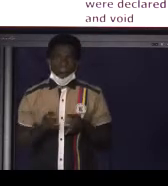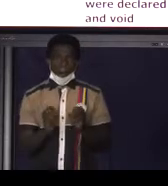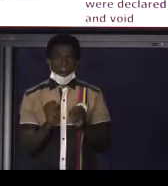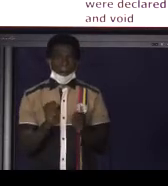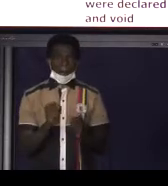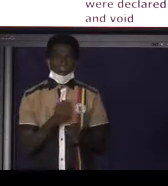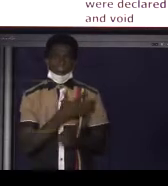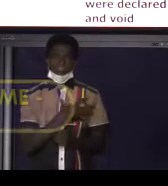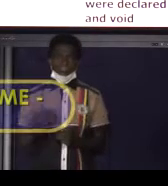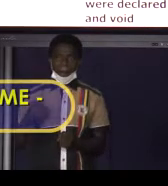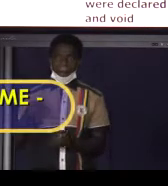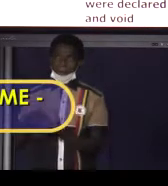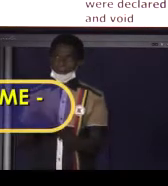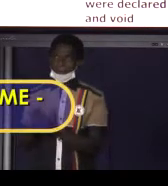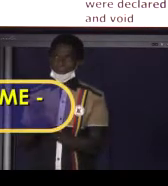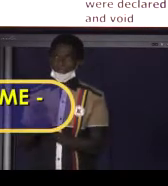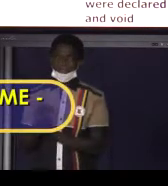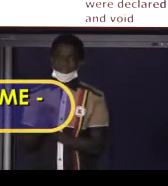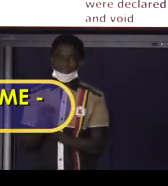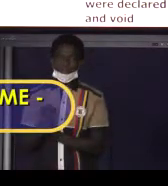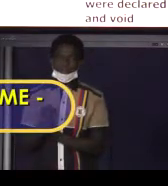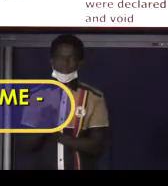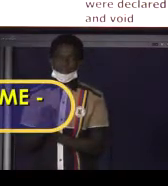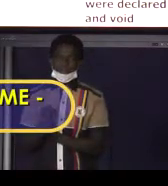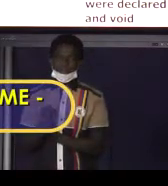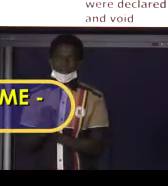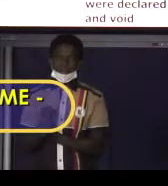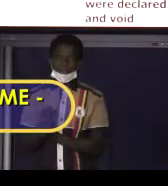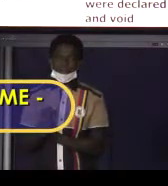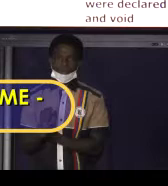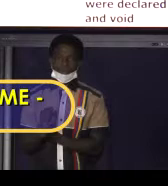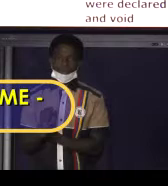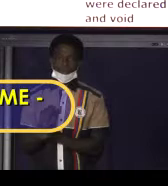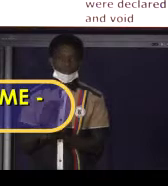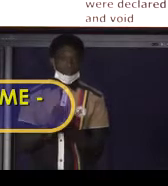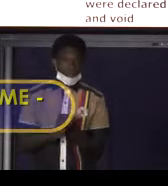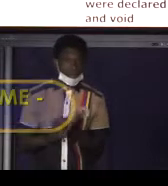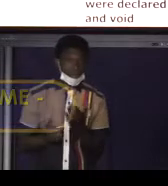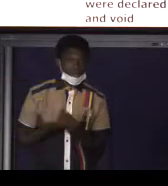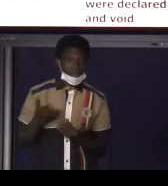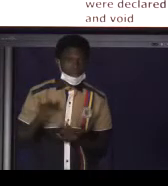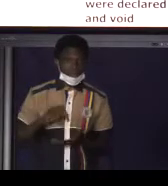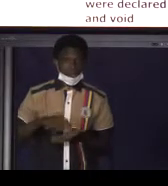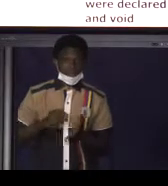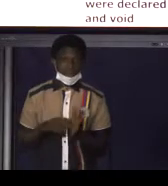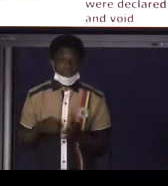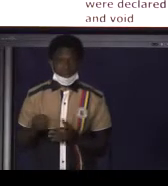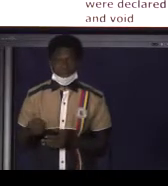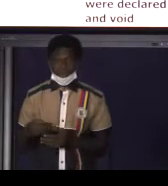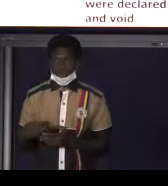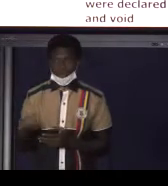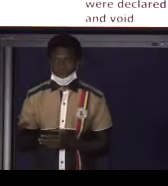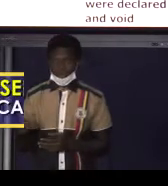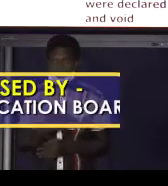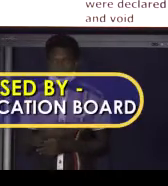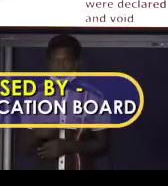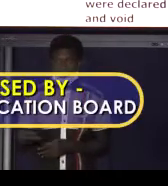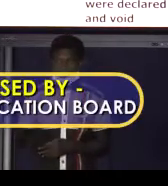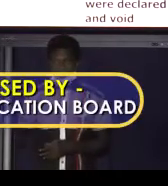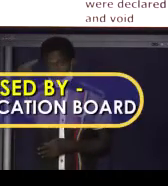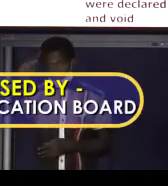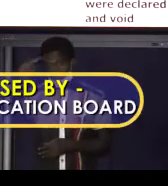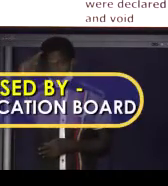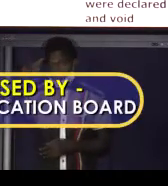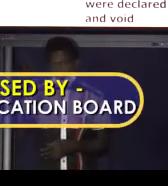Ways and means. Ways and means. That simply means methods and resources for